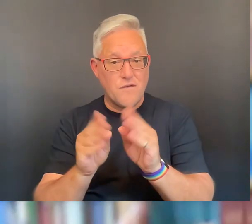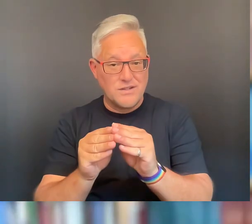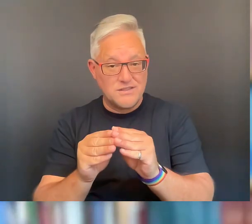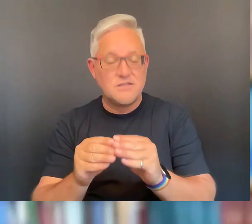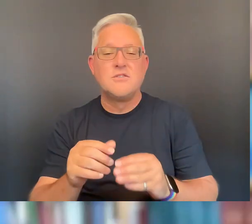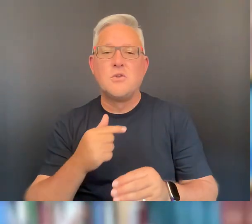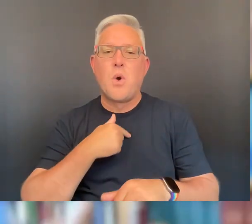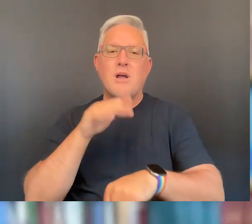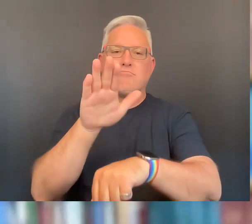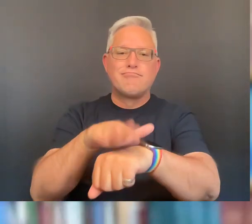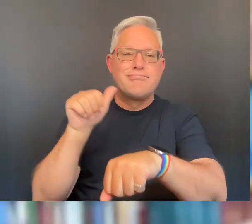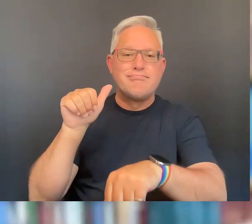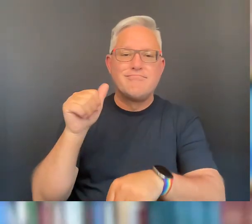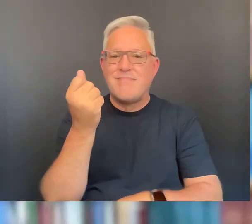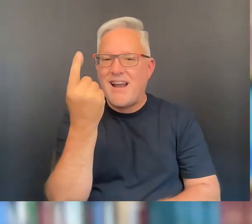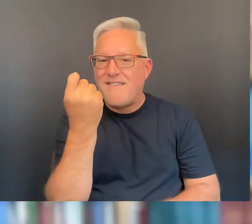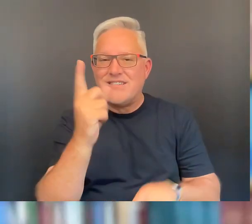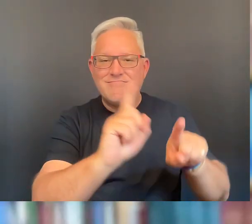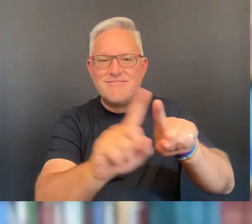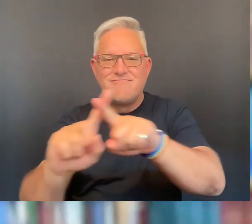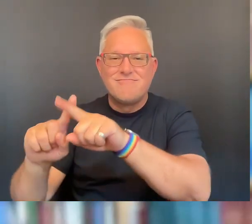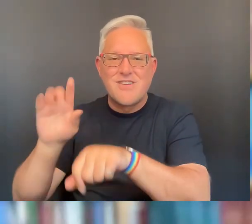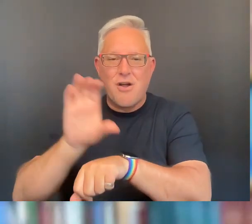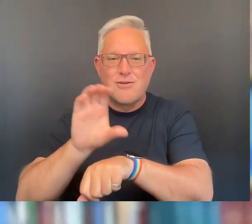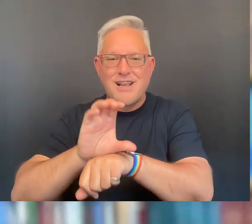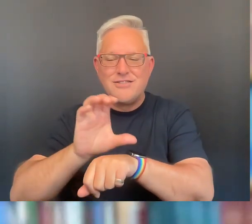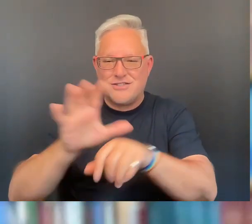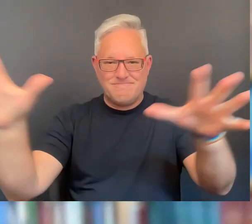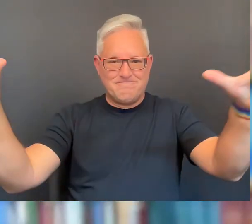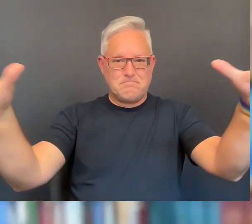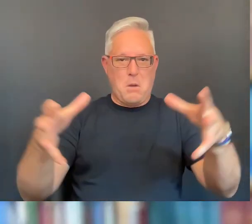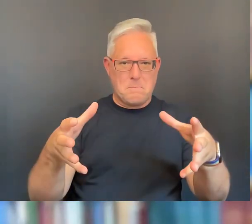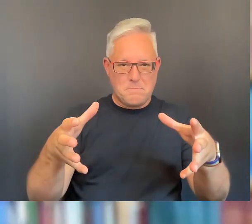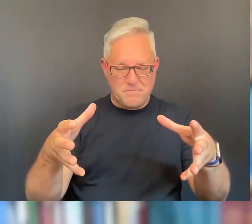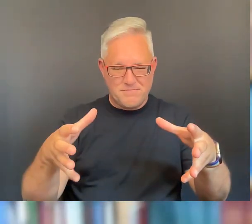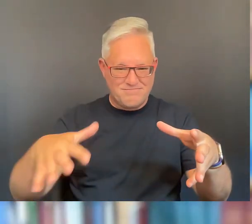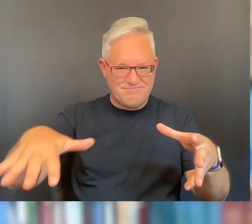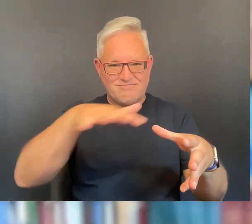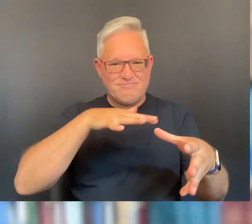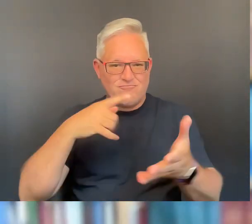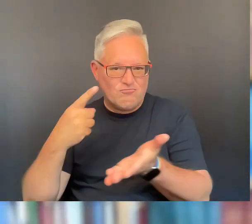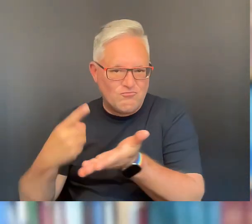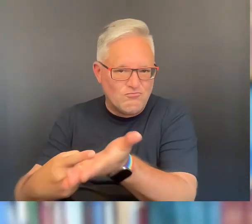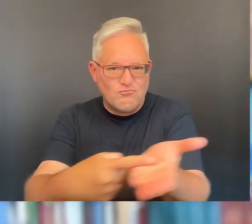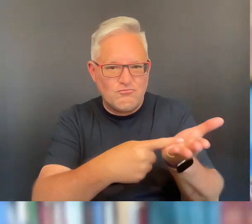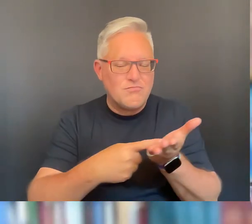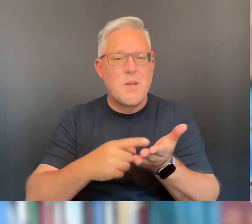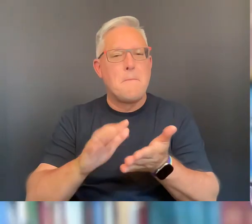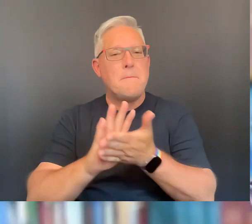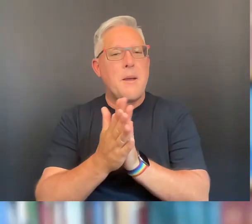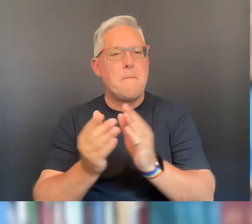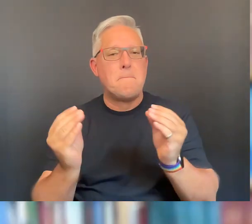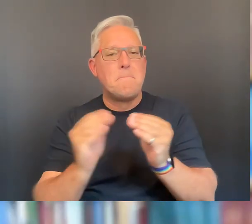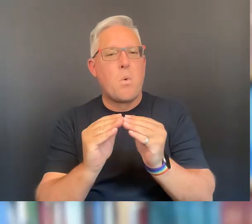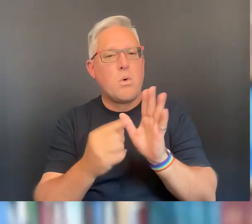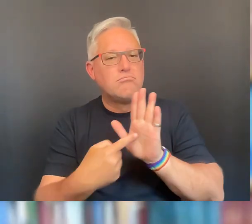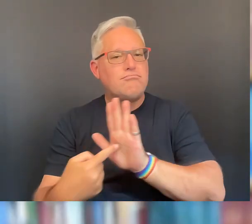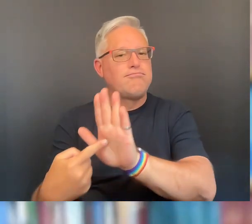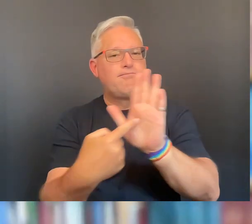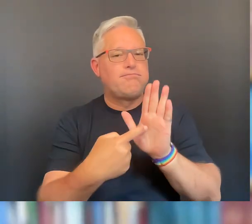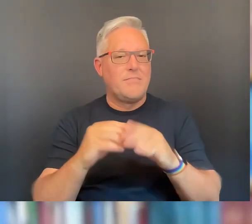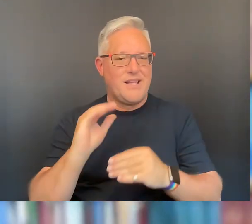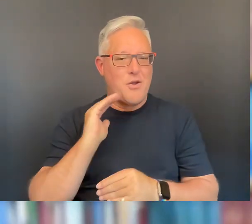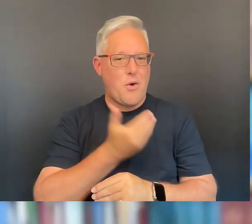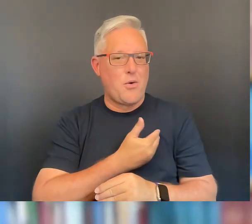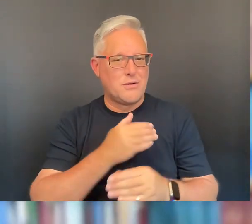I help to convene 11 congregations in our area as we seek to be a presence in